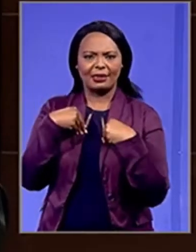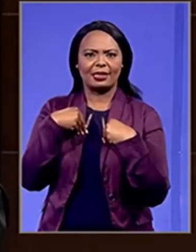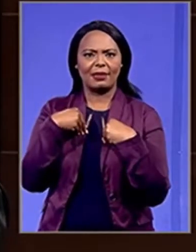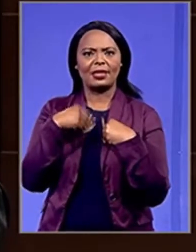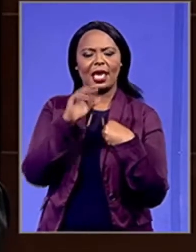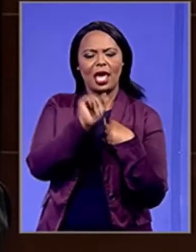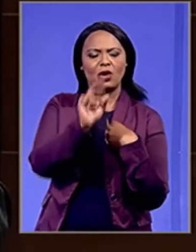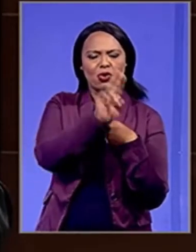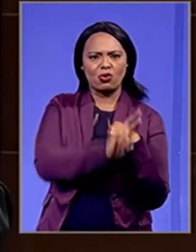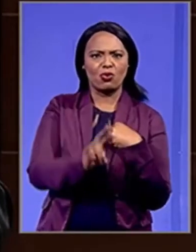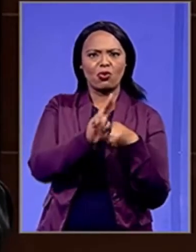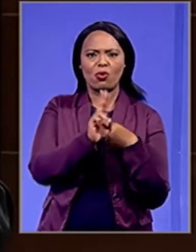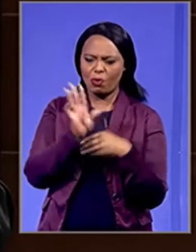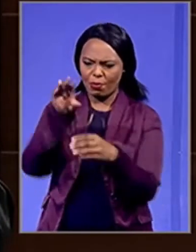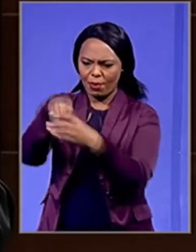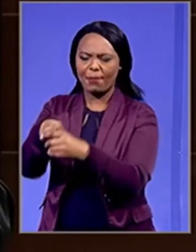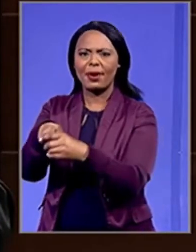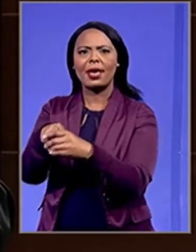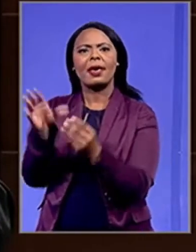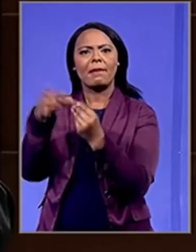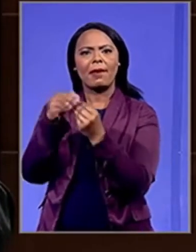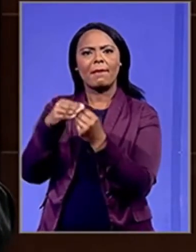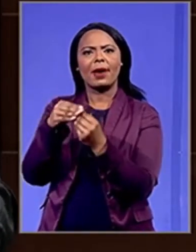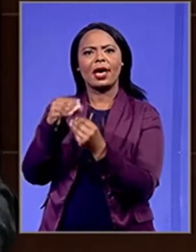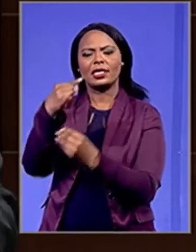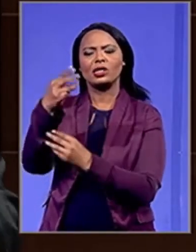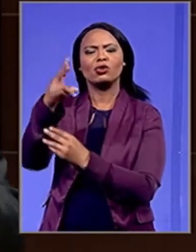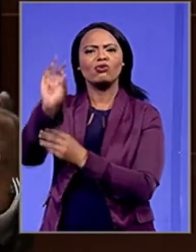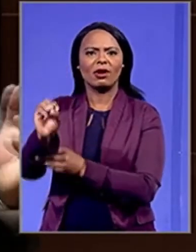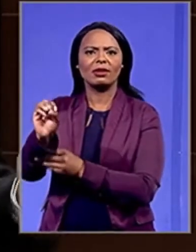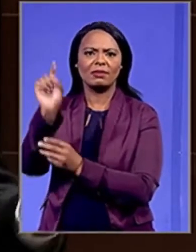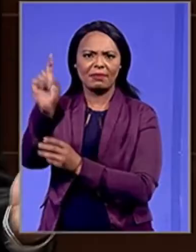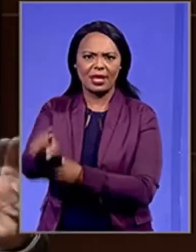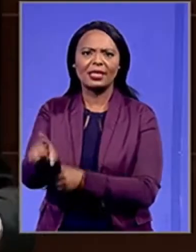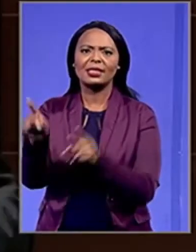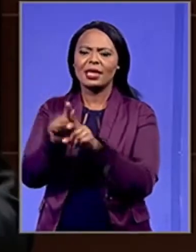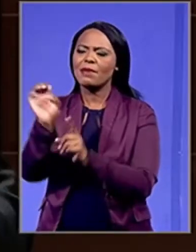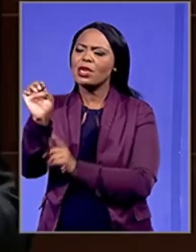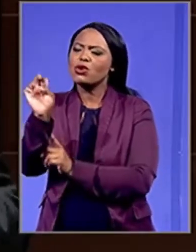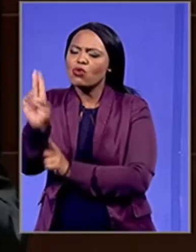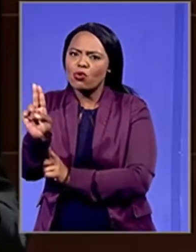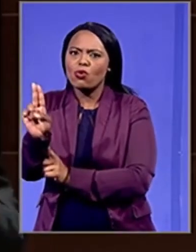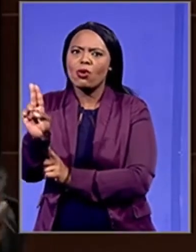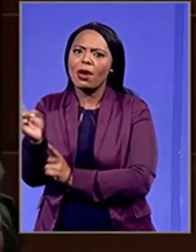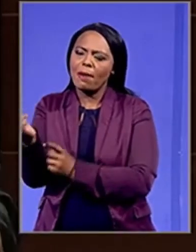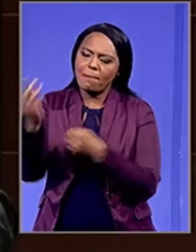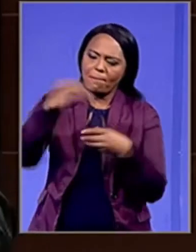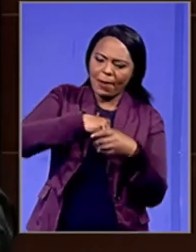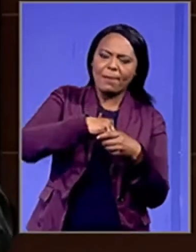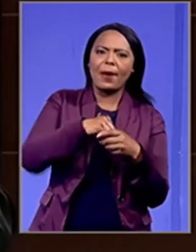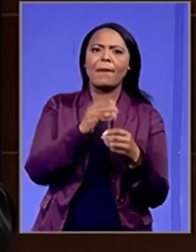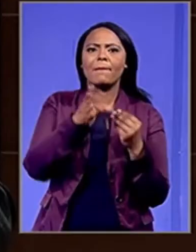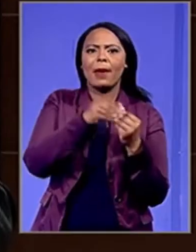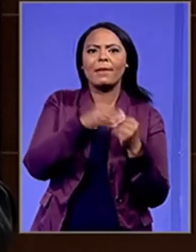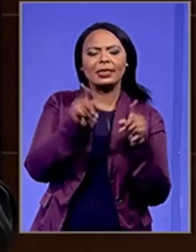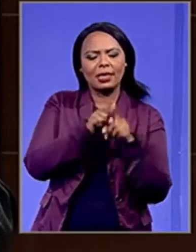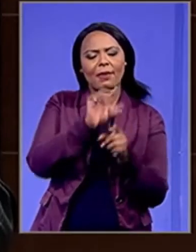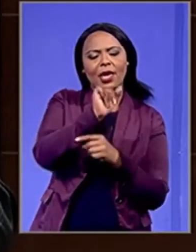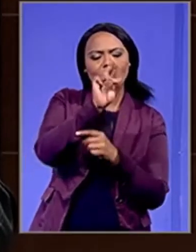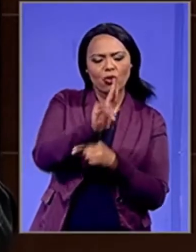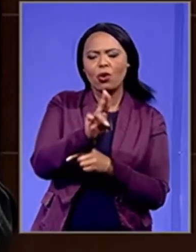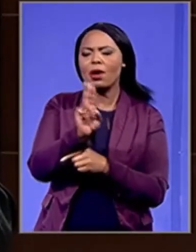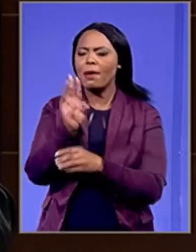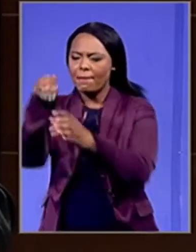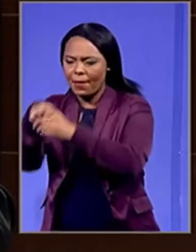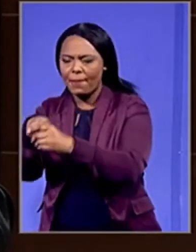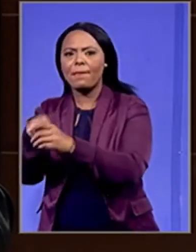the AU as a member of the G20. Like the EU is a member, we want the AU to be a member. We